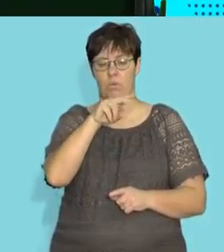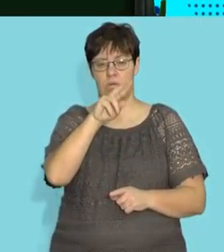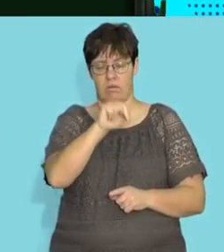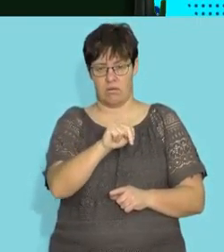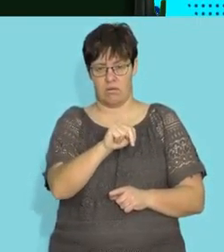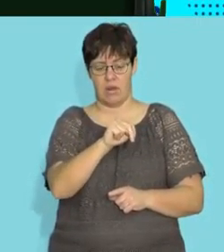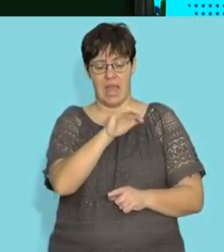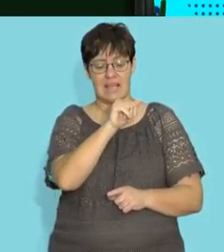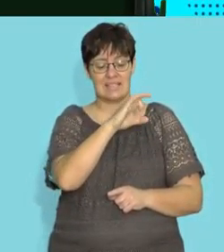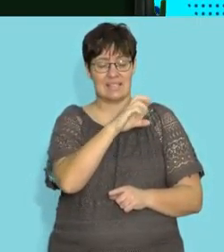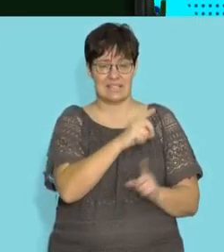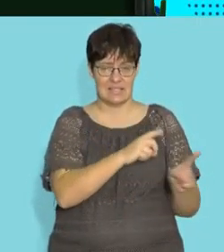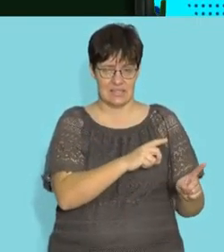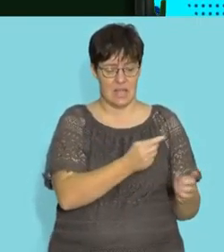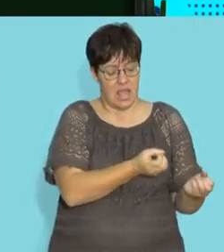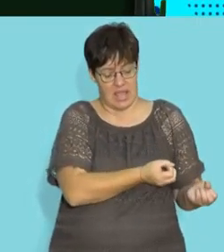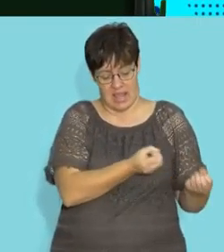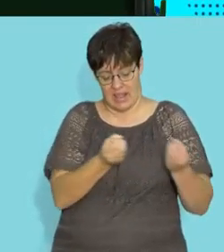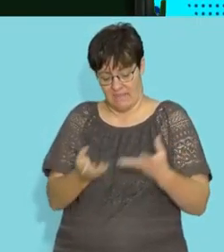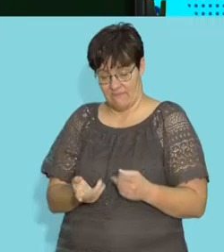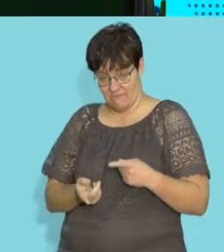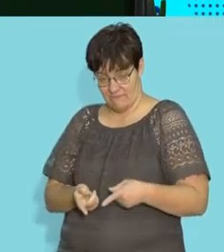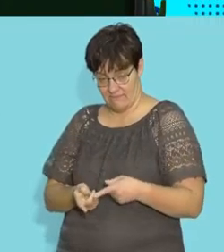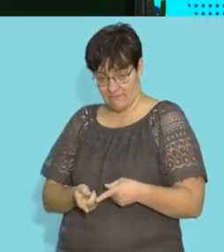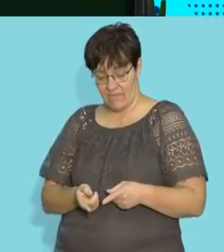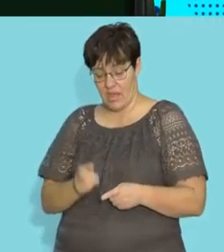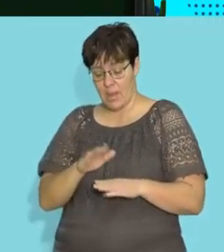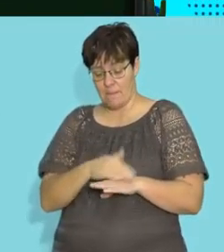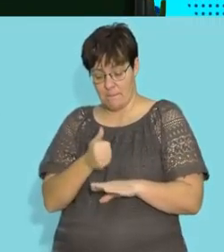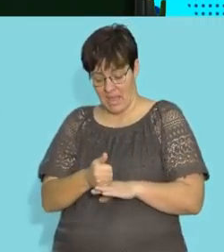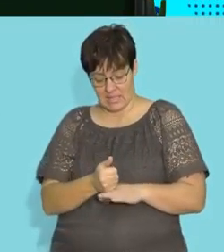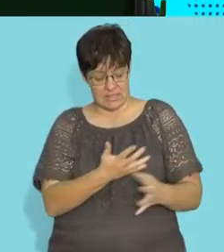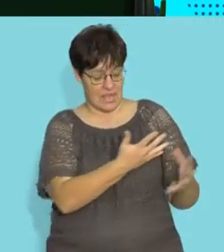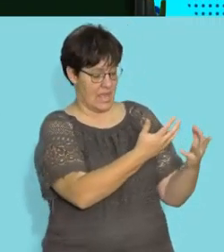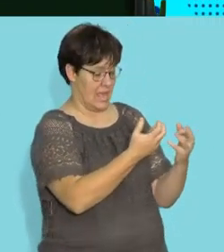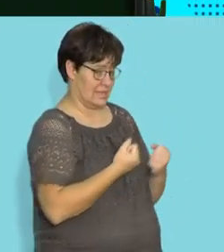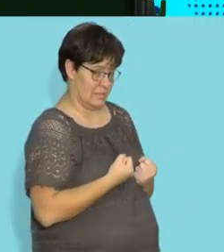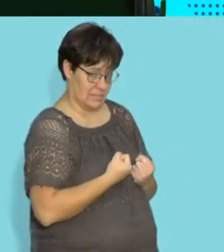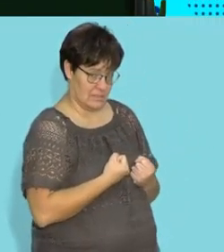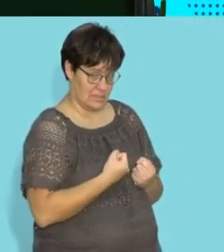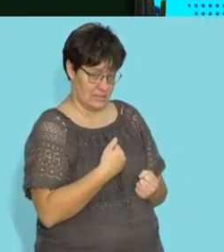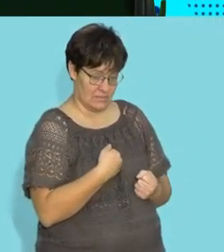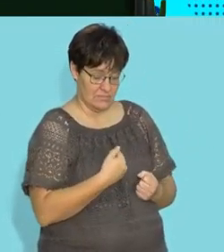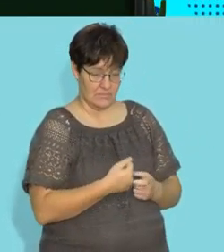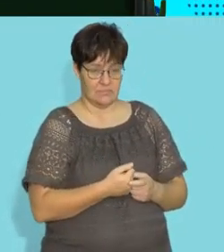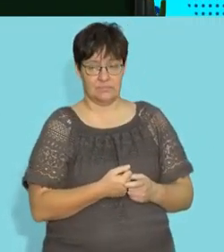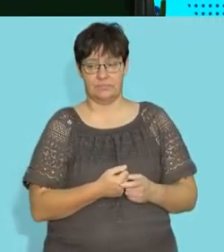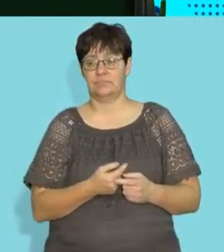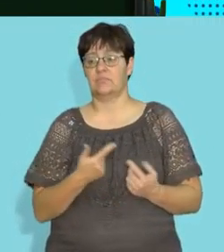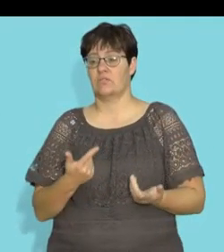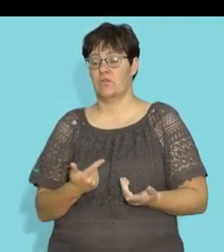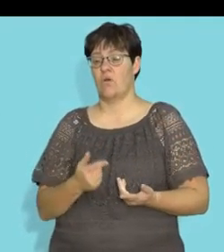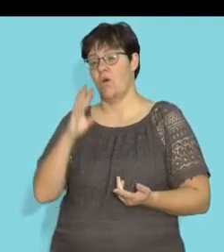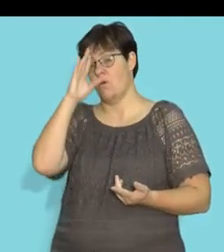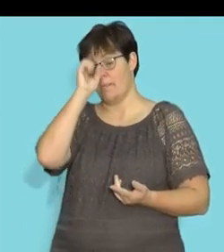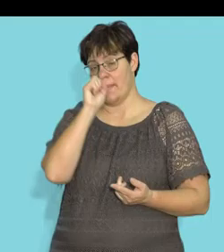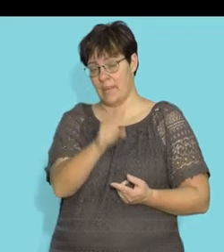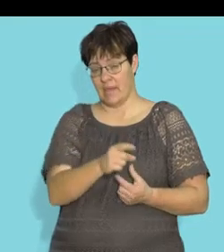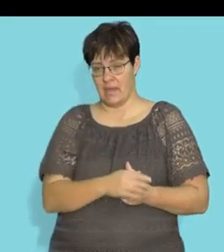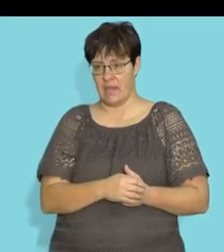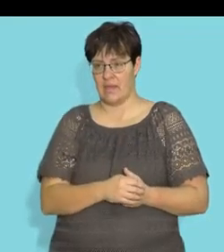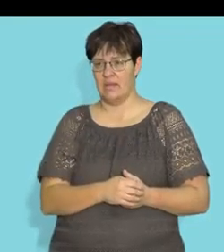proton transfer from the acid to the base, because according to the Laurie-Bronsted theory, we know